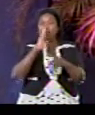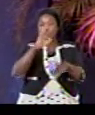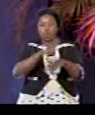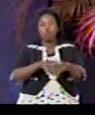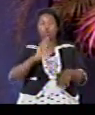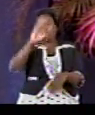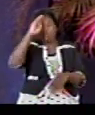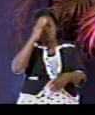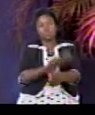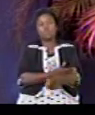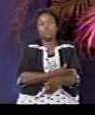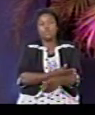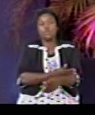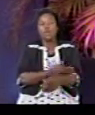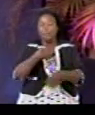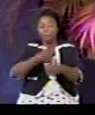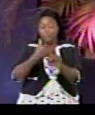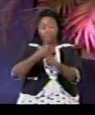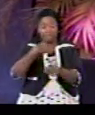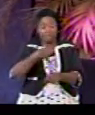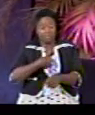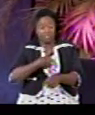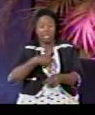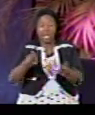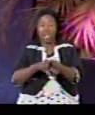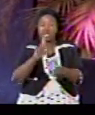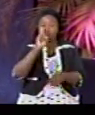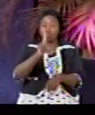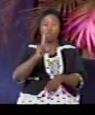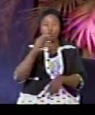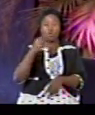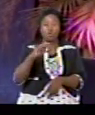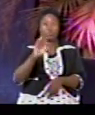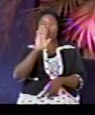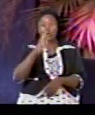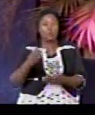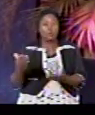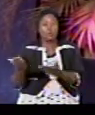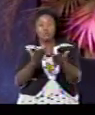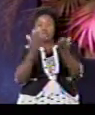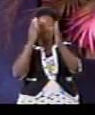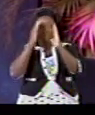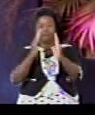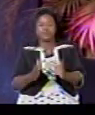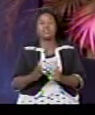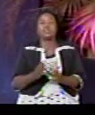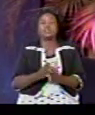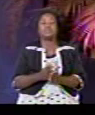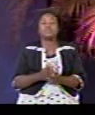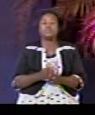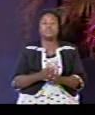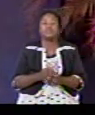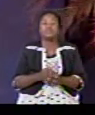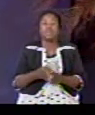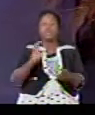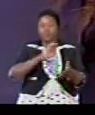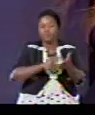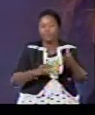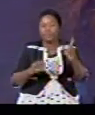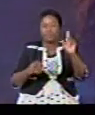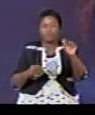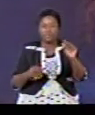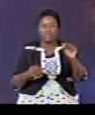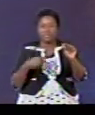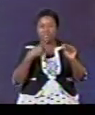thy son. Make me as one of thy hired servants. In verse 20,